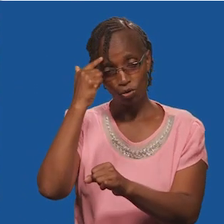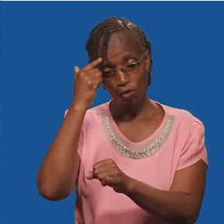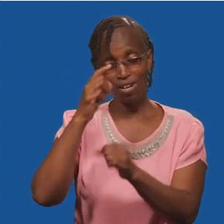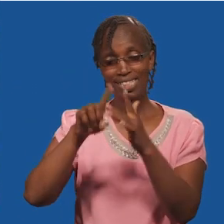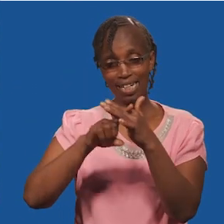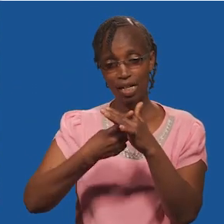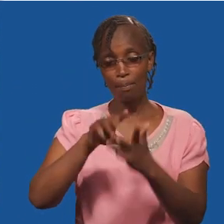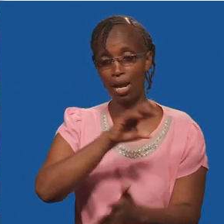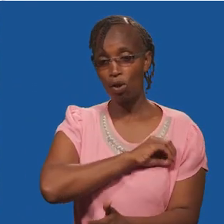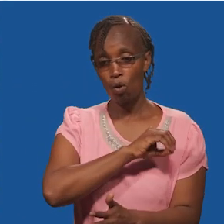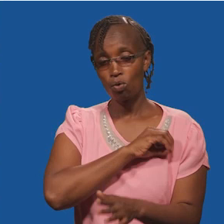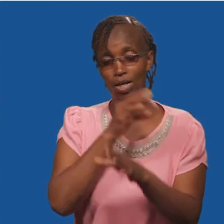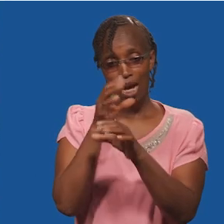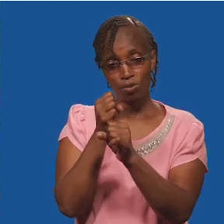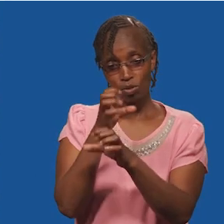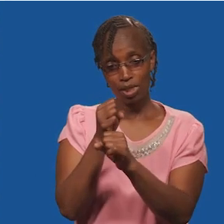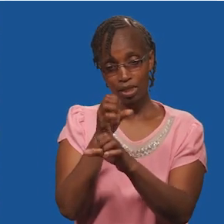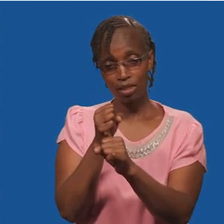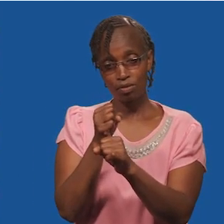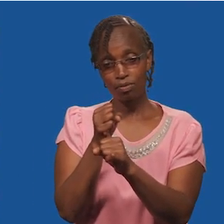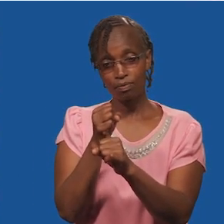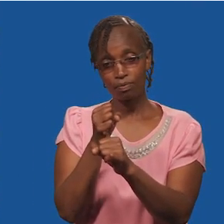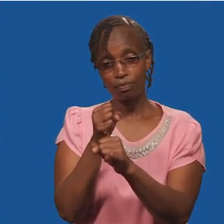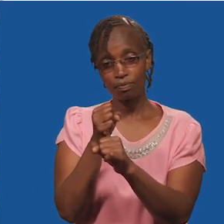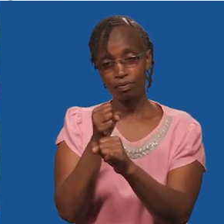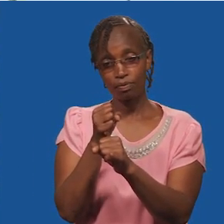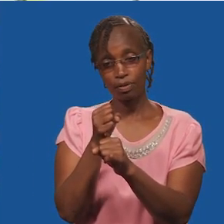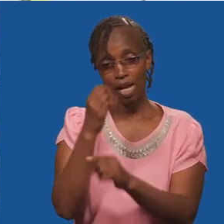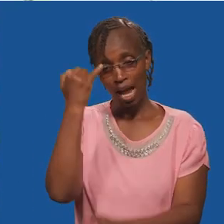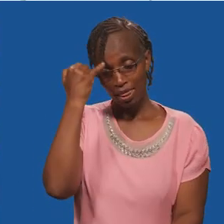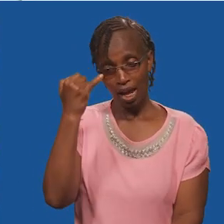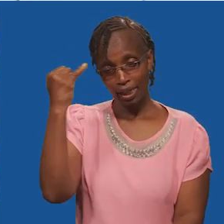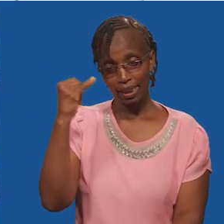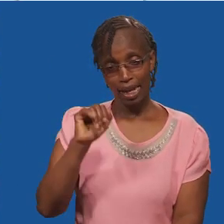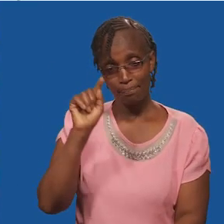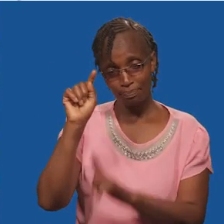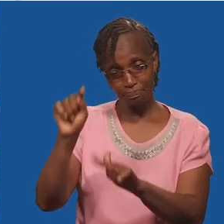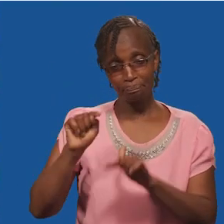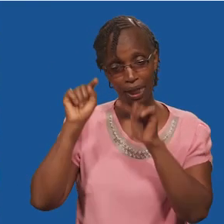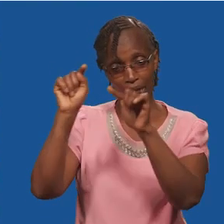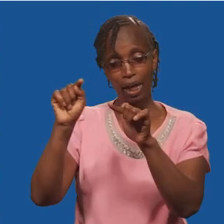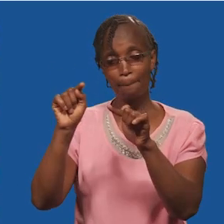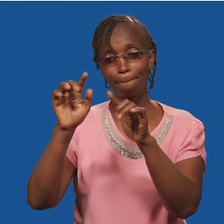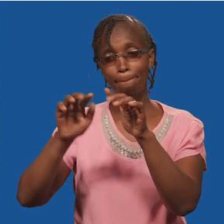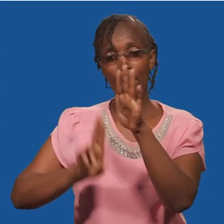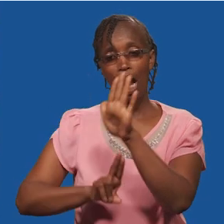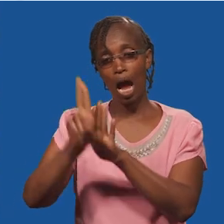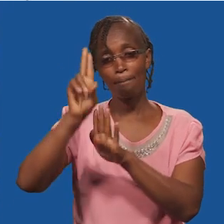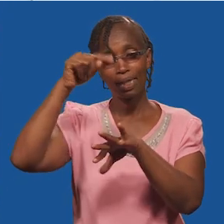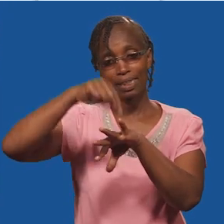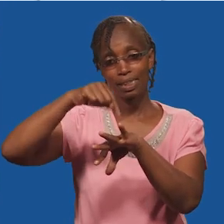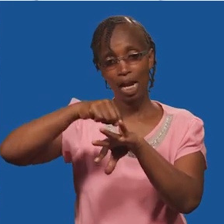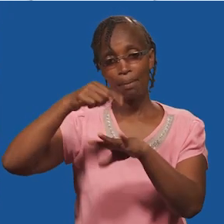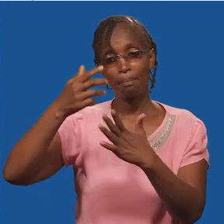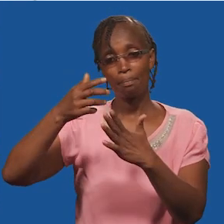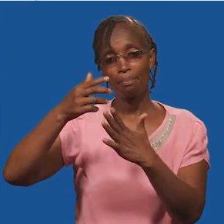So I decided to begin my own association company, which is NKUWA Modeling Agency. Well, the idea came up